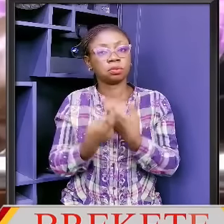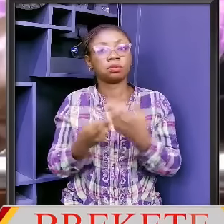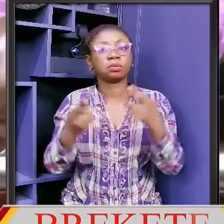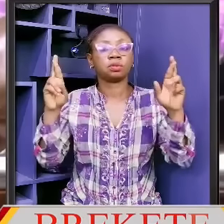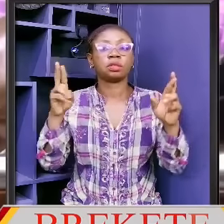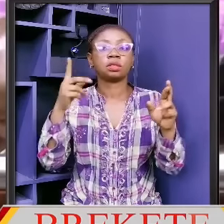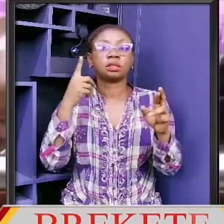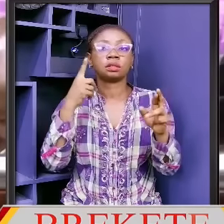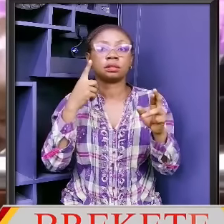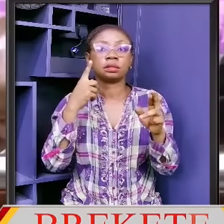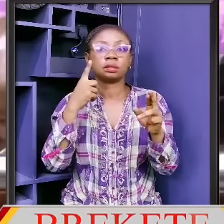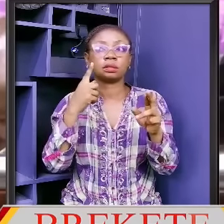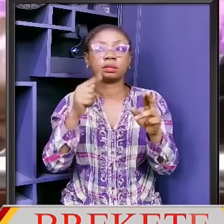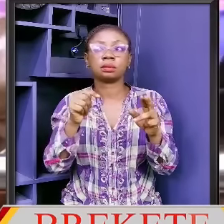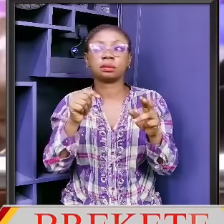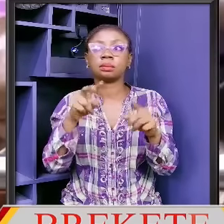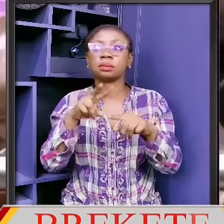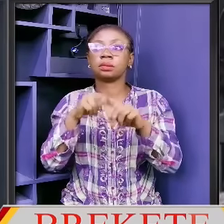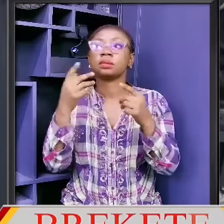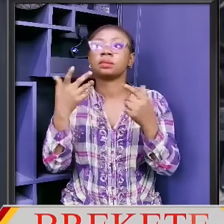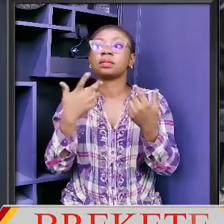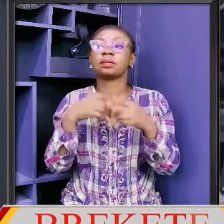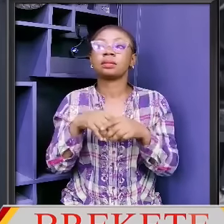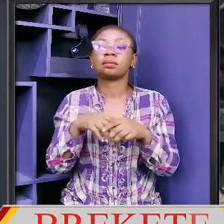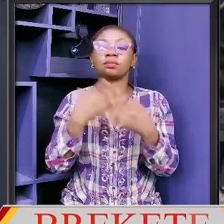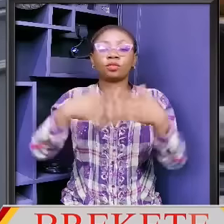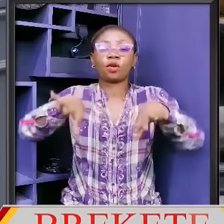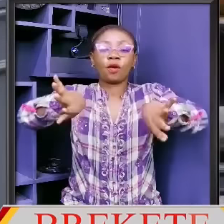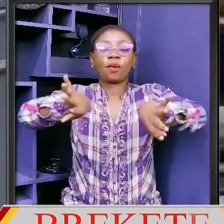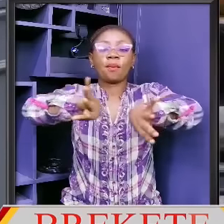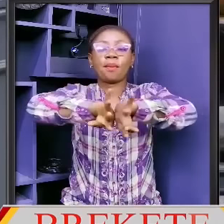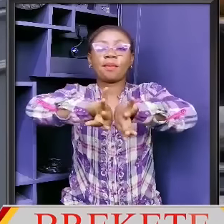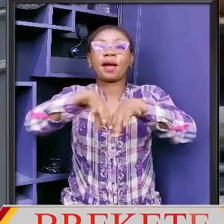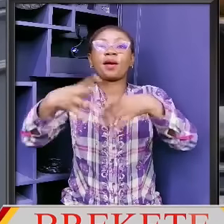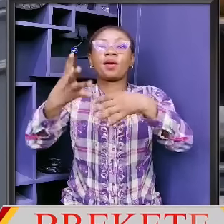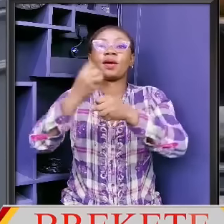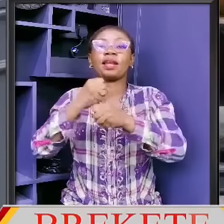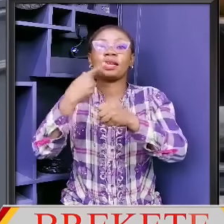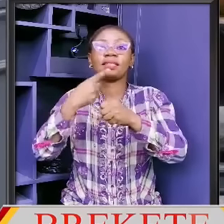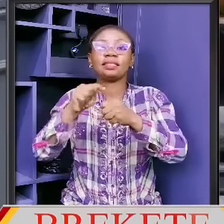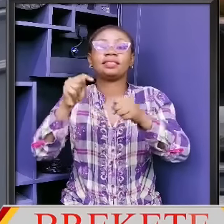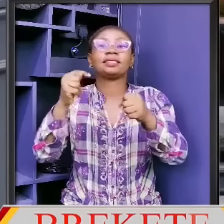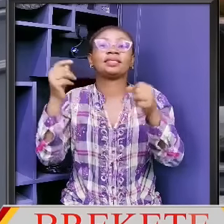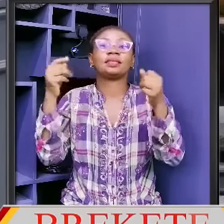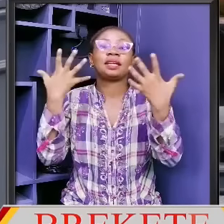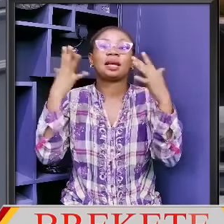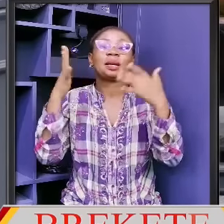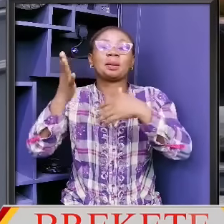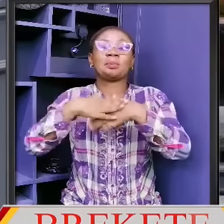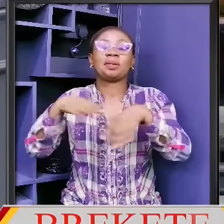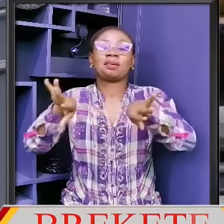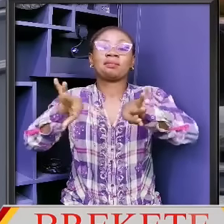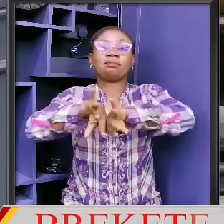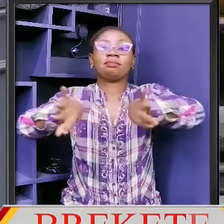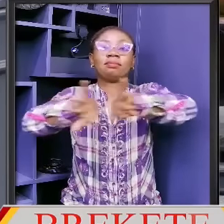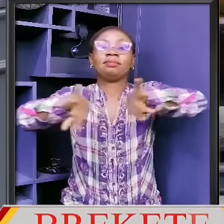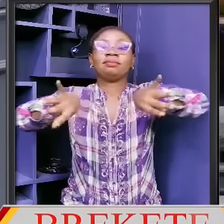Make una turn the back of una hand, collect the car clap, where we clap for area commander.